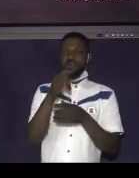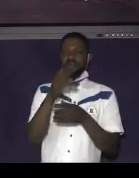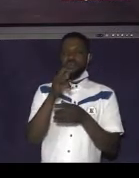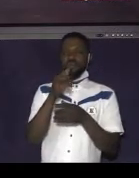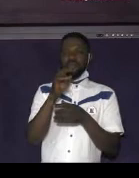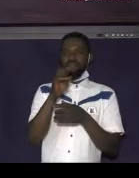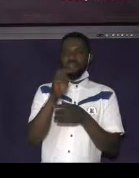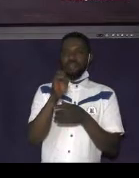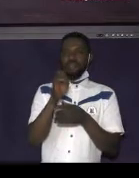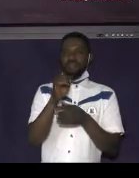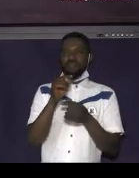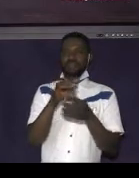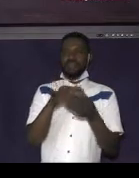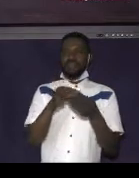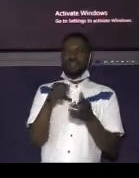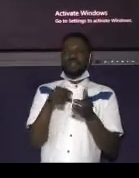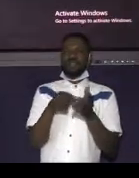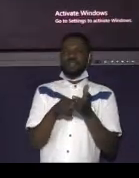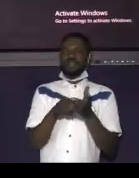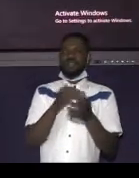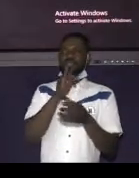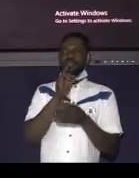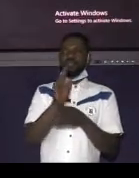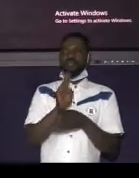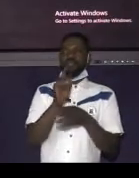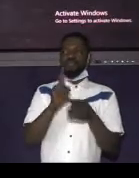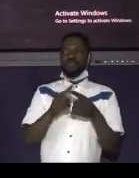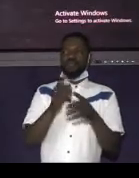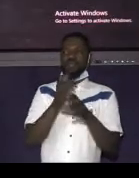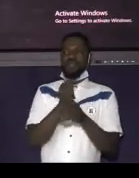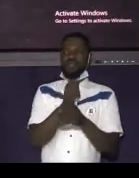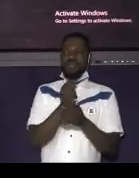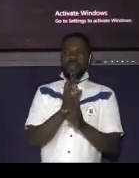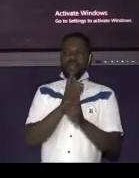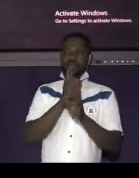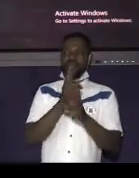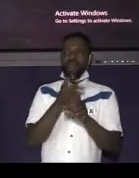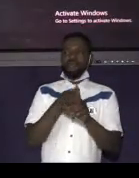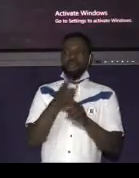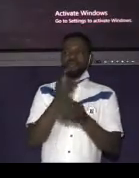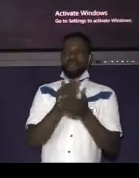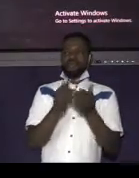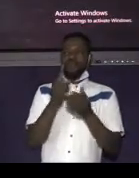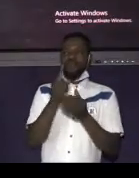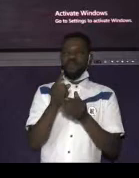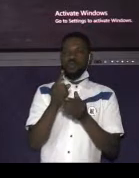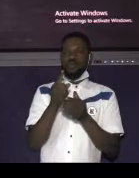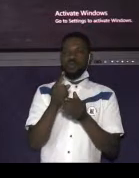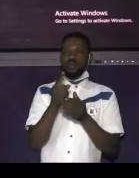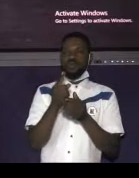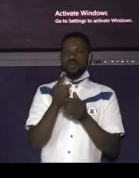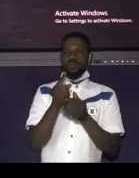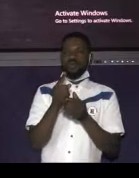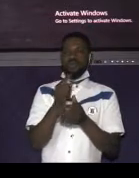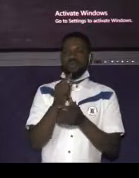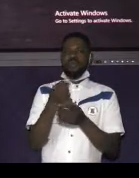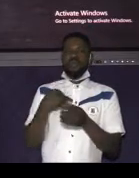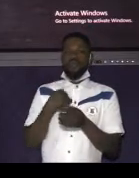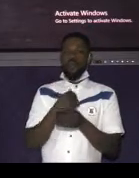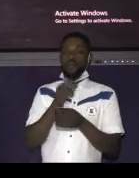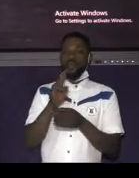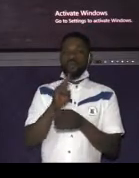as questions. This is used to get a response from someone. We